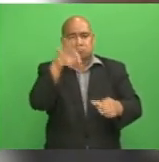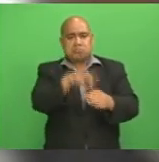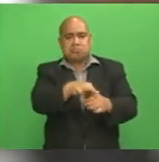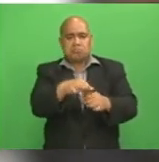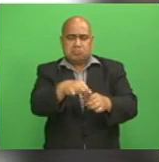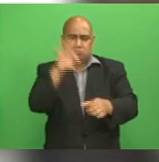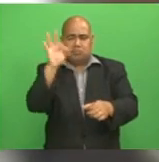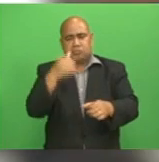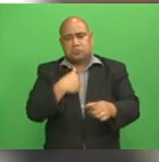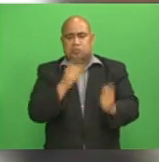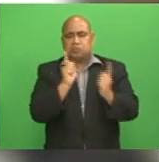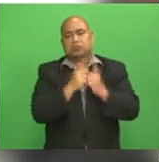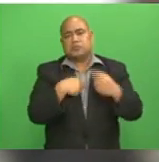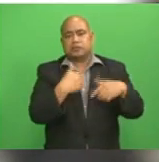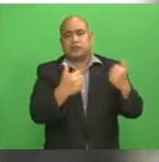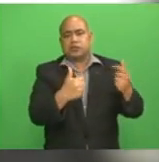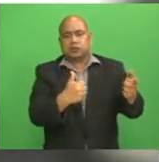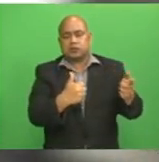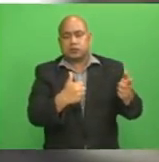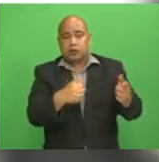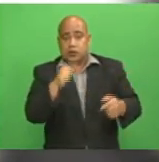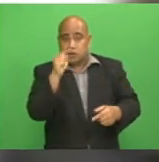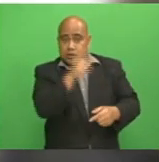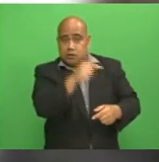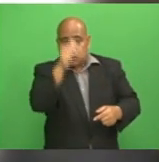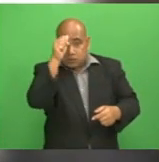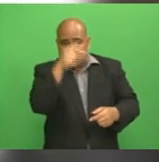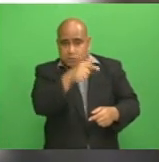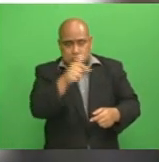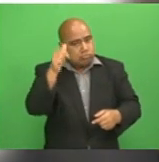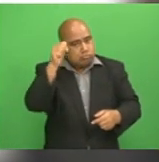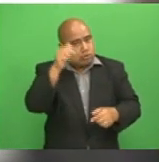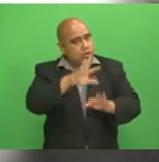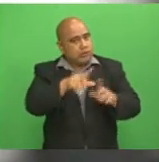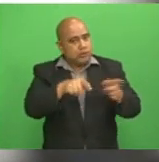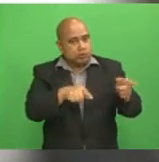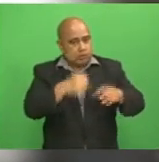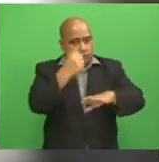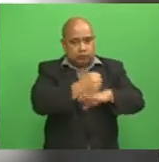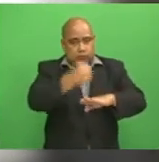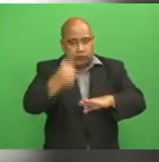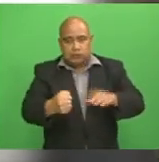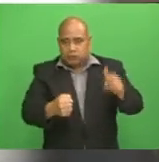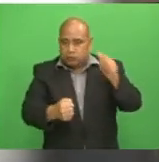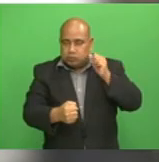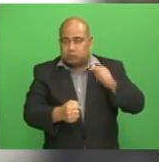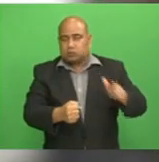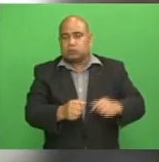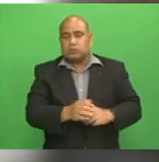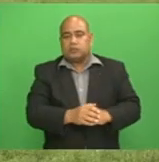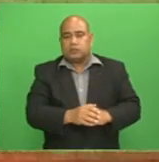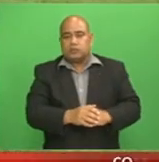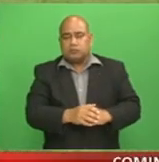He seems to know everything about the government. He seems that he can hack anything.